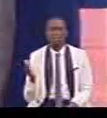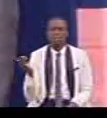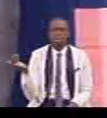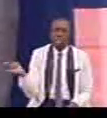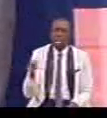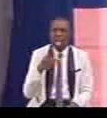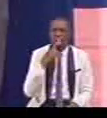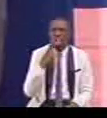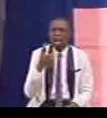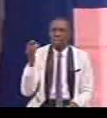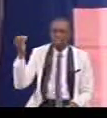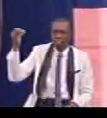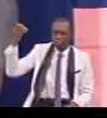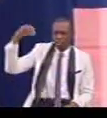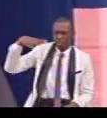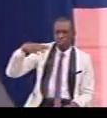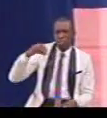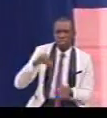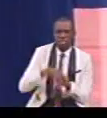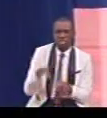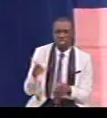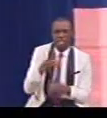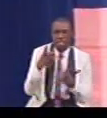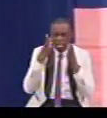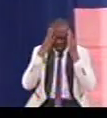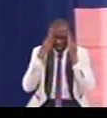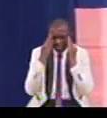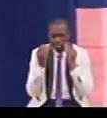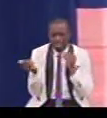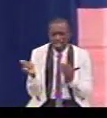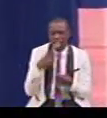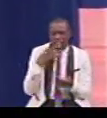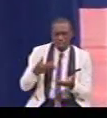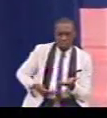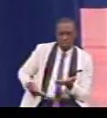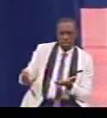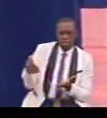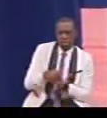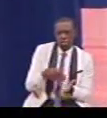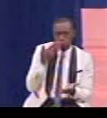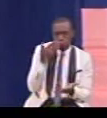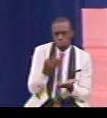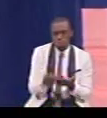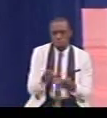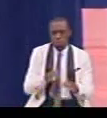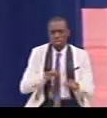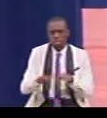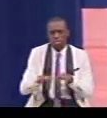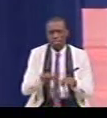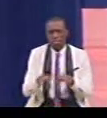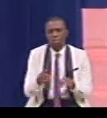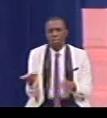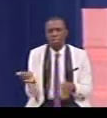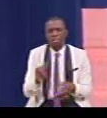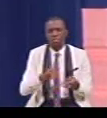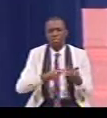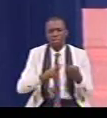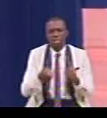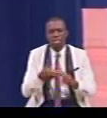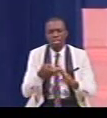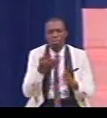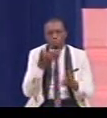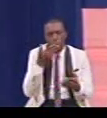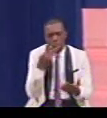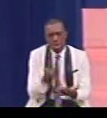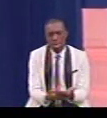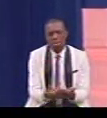in the experience because they're born again they're gracious in the interaction because they are born again the way they deal with each other relate with each other